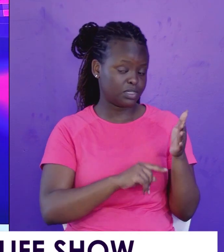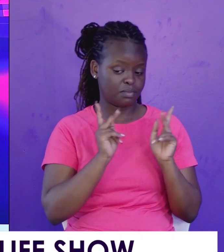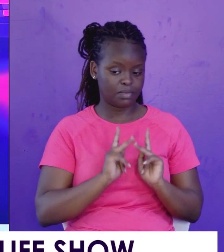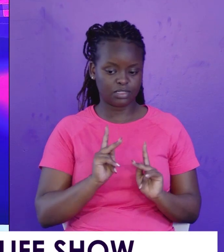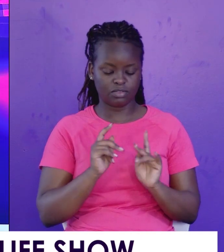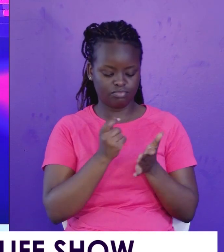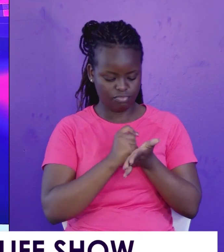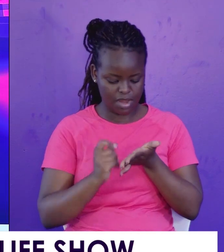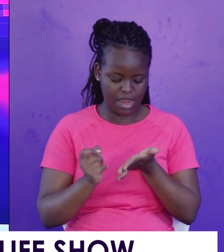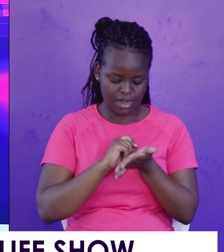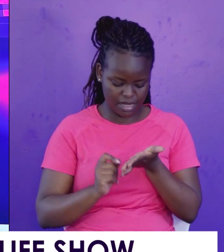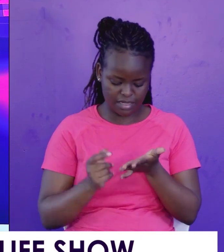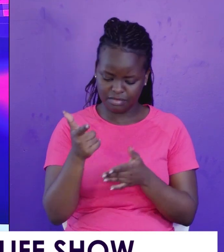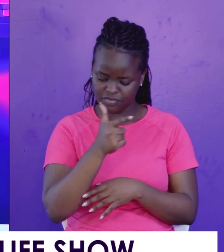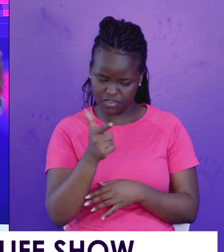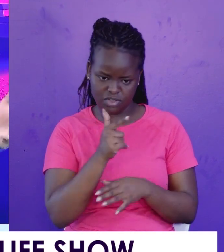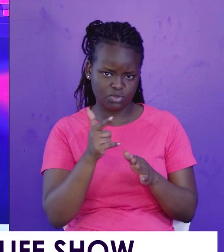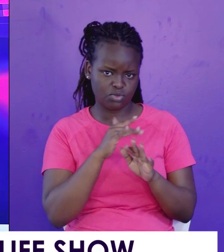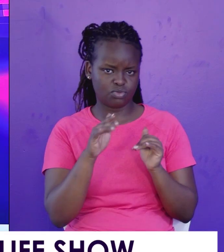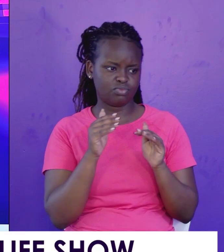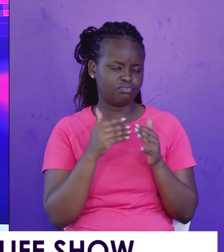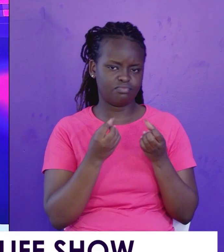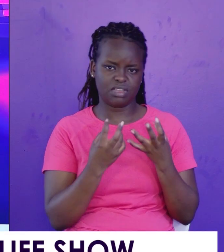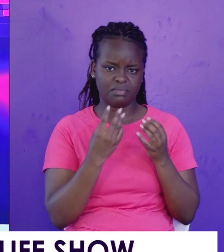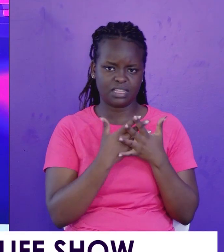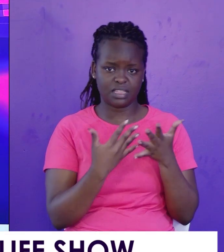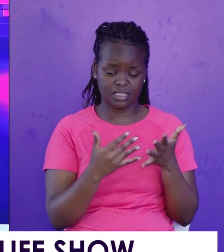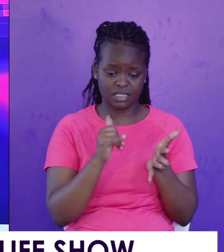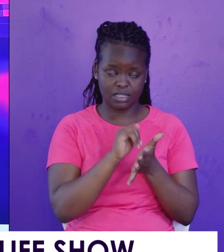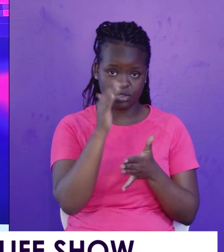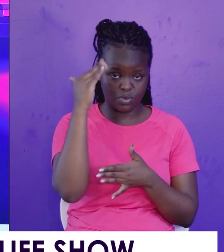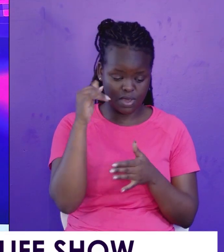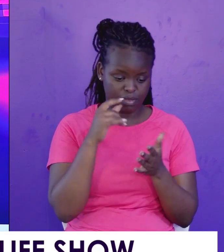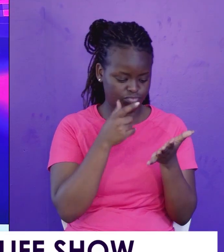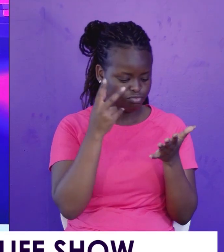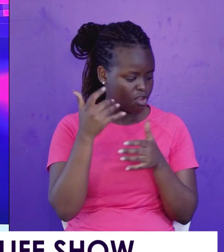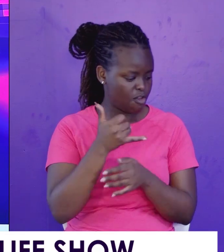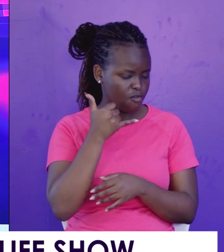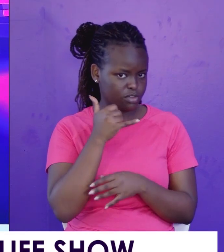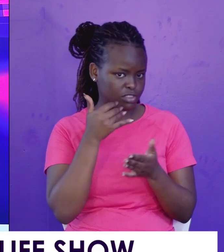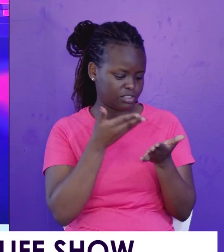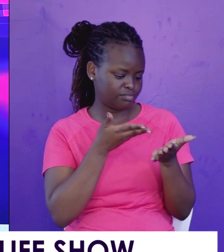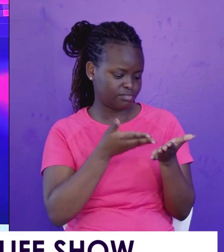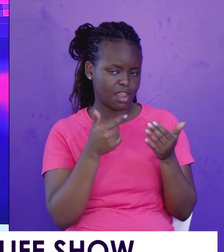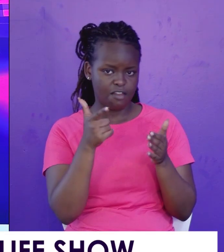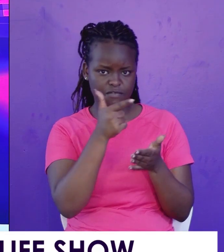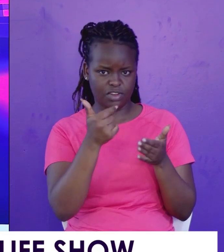write that and videos and what have you. That's why these days you go to your phones and you will find that the video